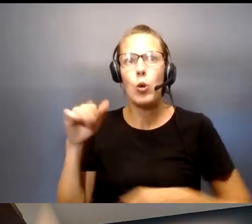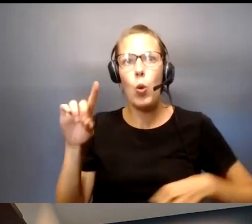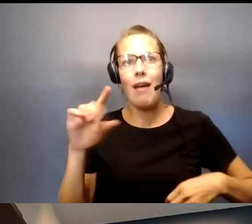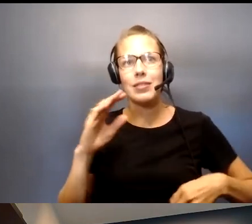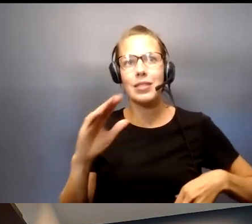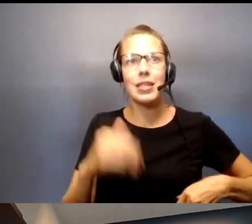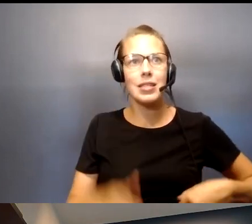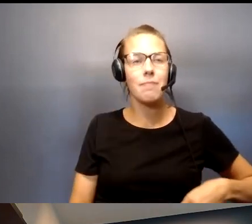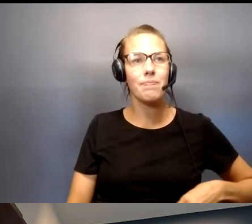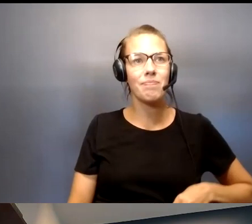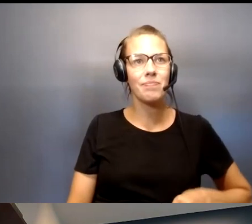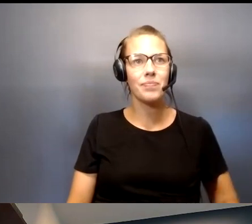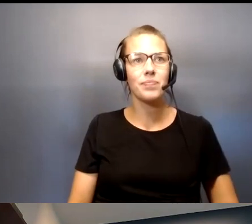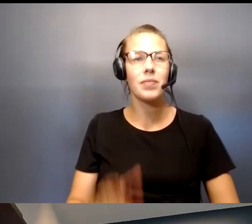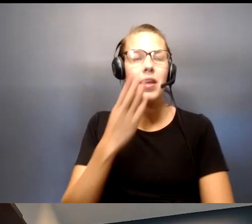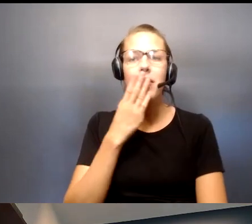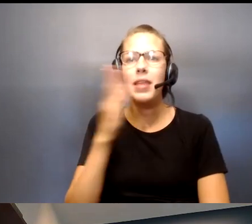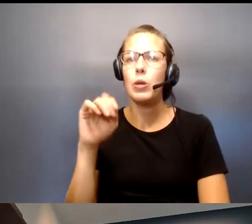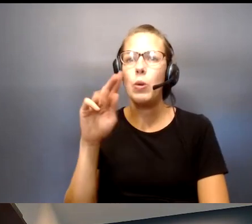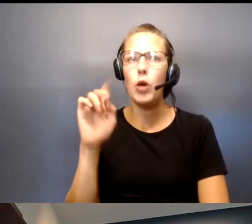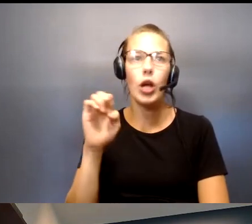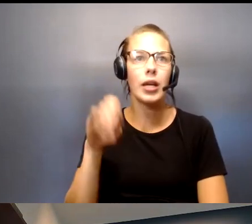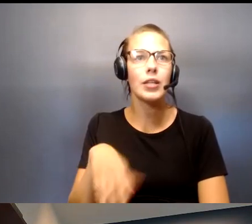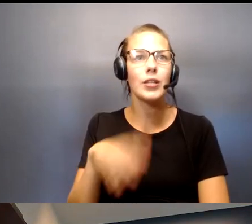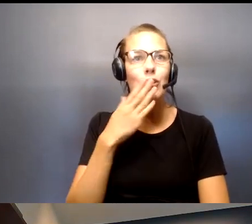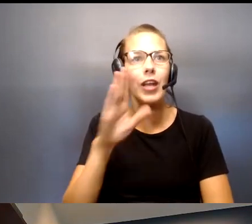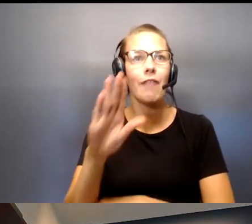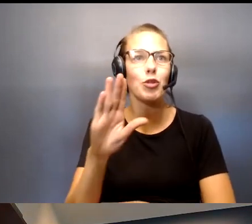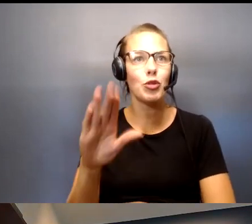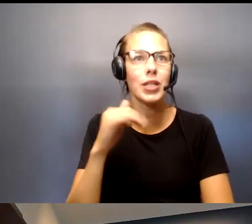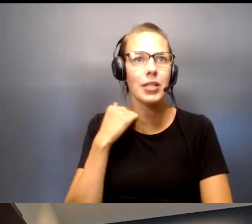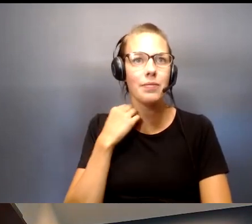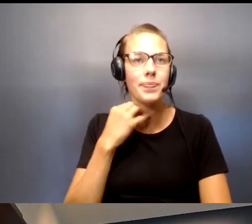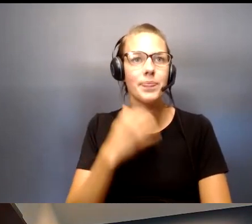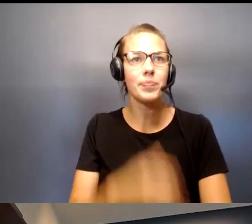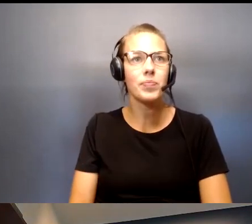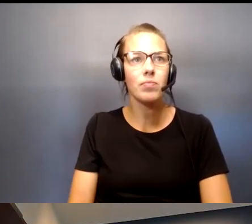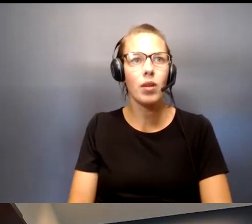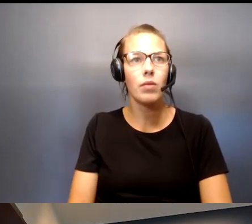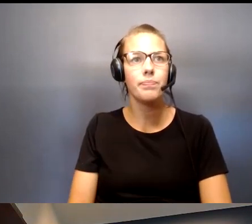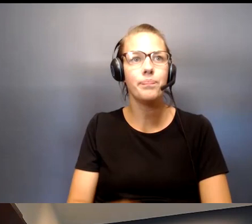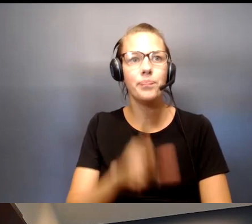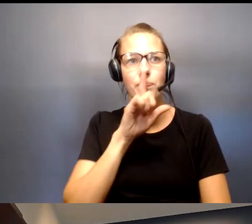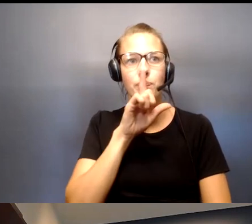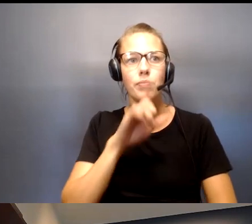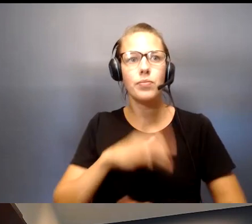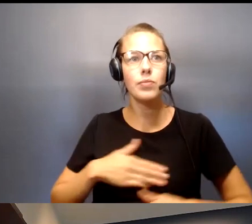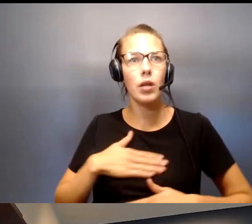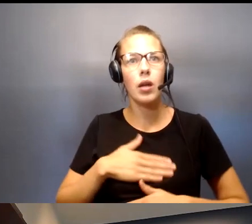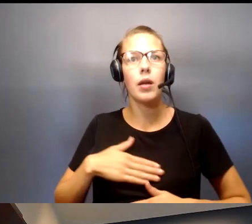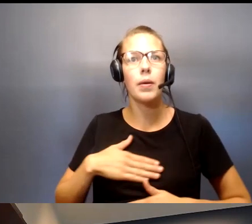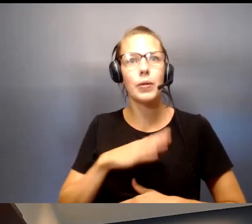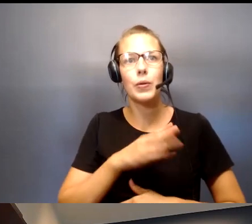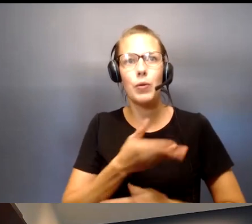Dave. Thank you, Brooke. Good afternoon. Really appreciate your all's